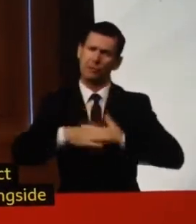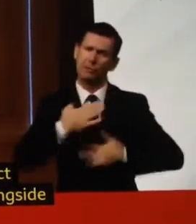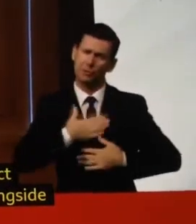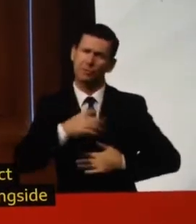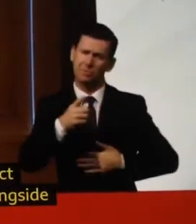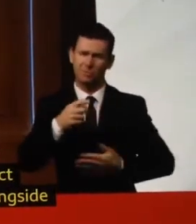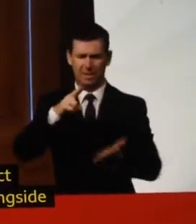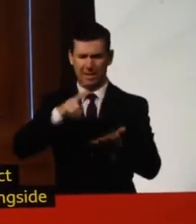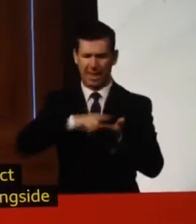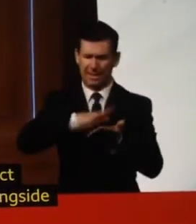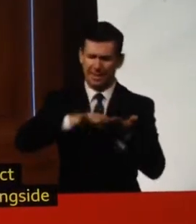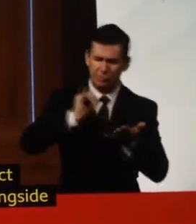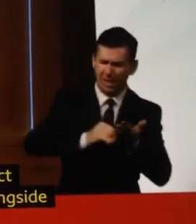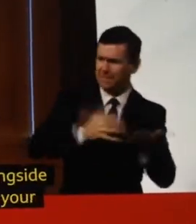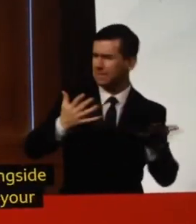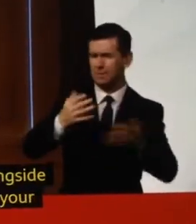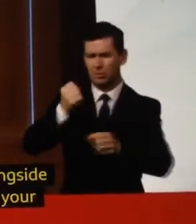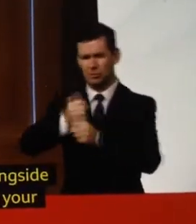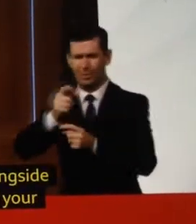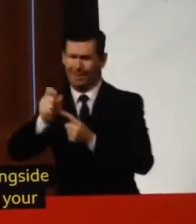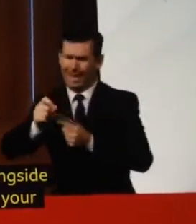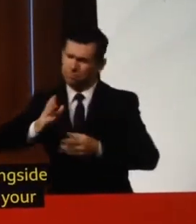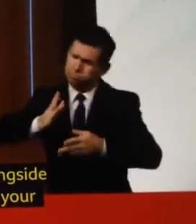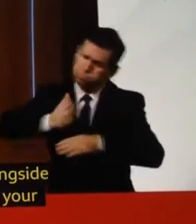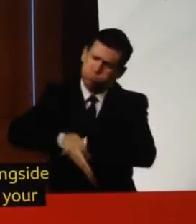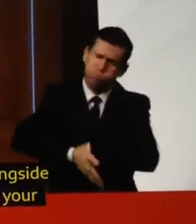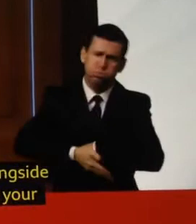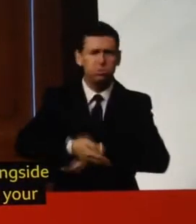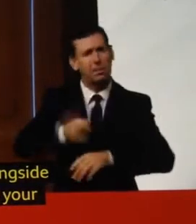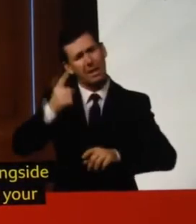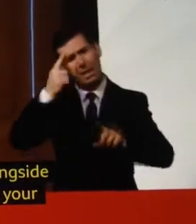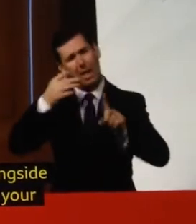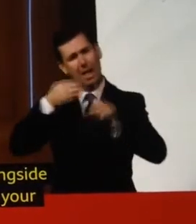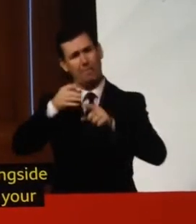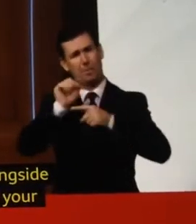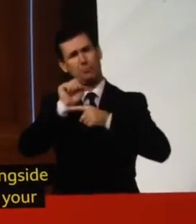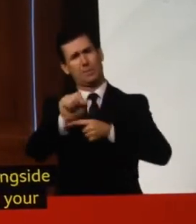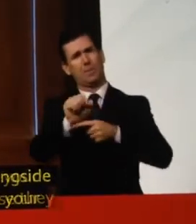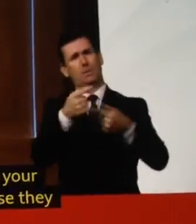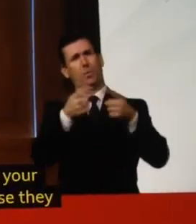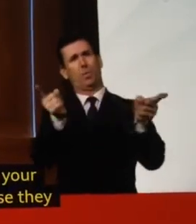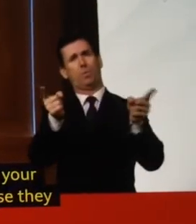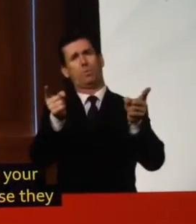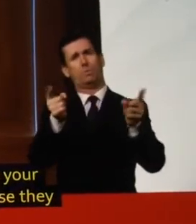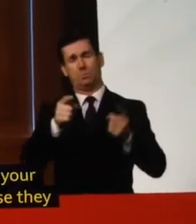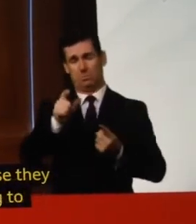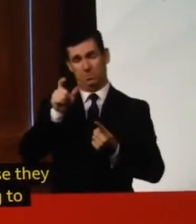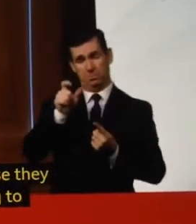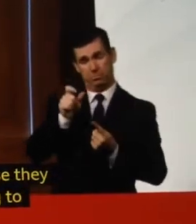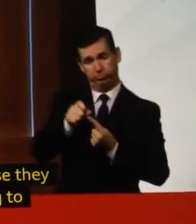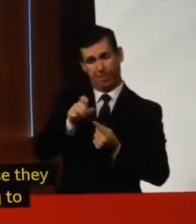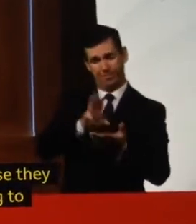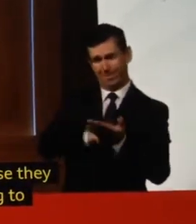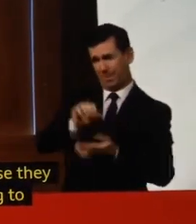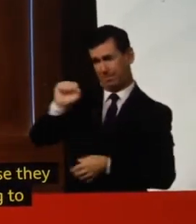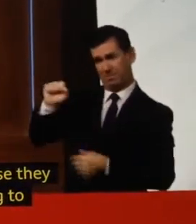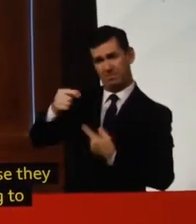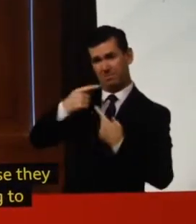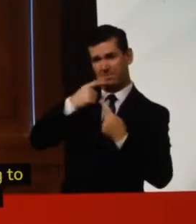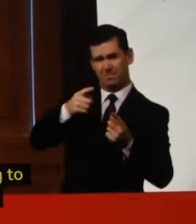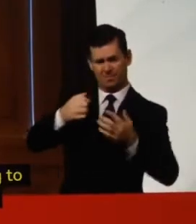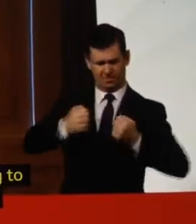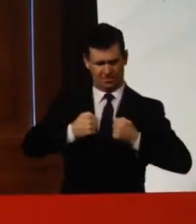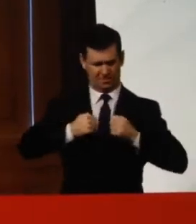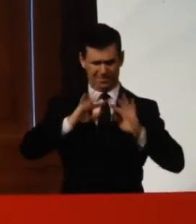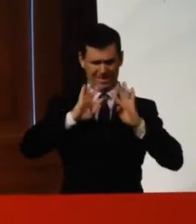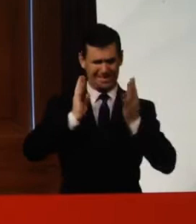because they're trying to do everything to protect you as quickly as possible. As the Prime Minister said, our teams are getting out into the